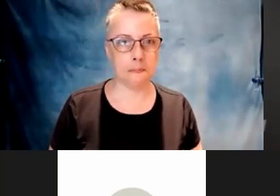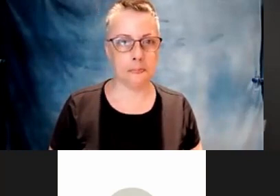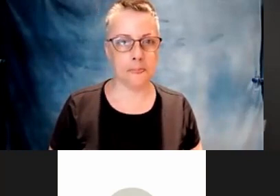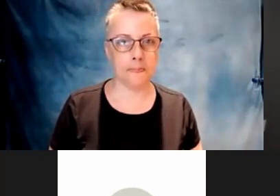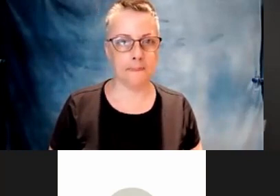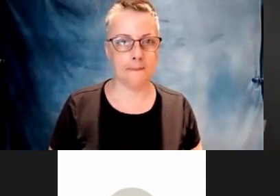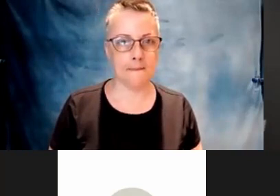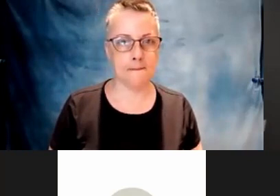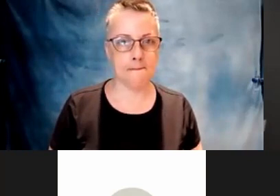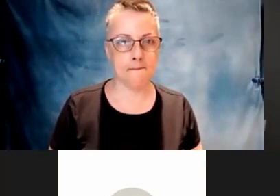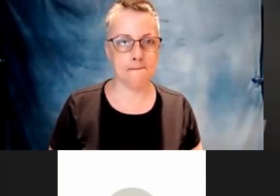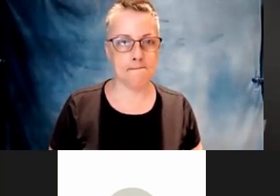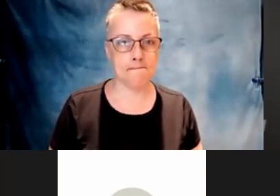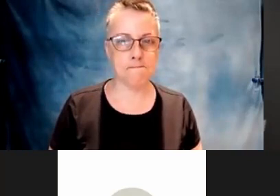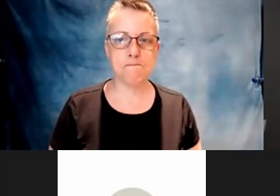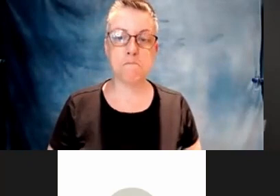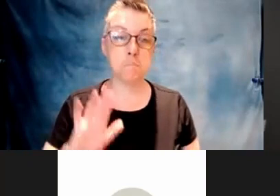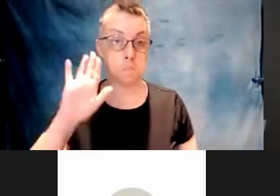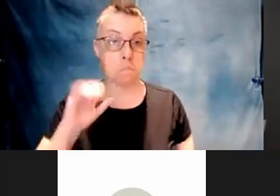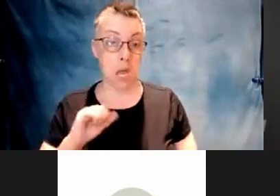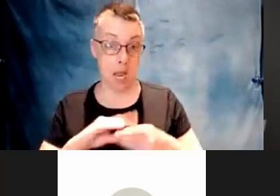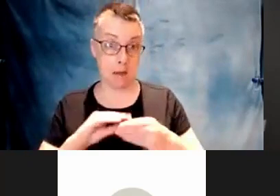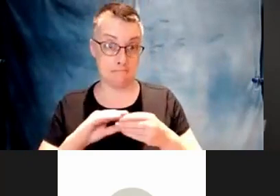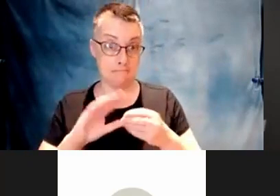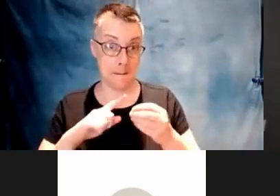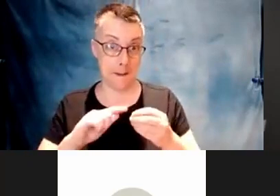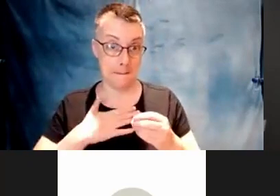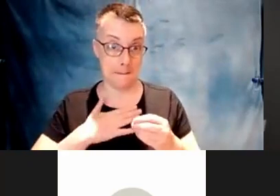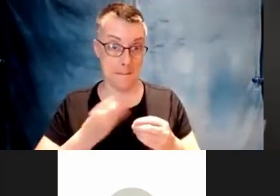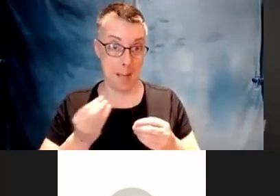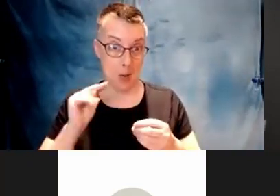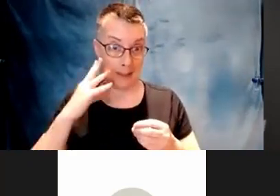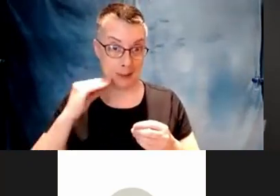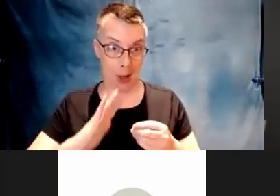I can speak about my own experience, even though it was a long, long time ago.